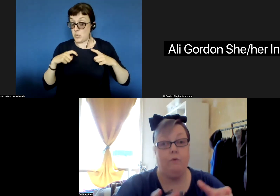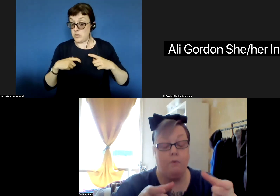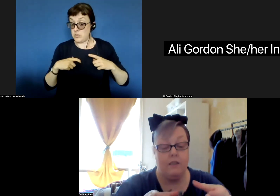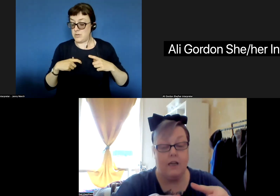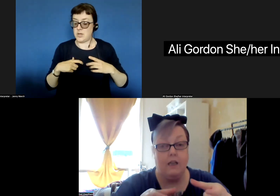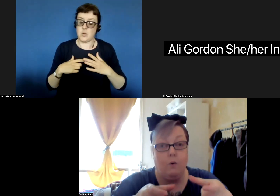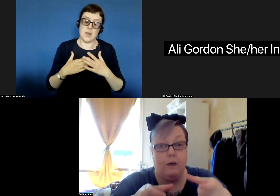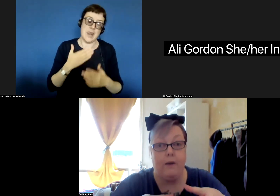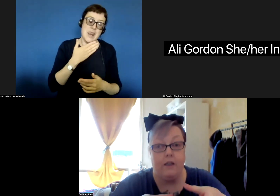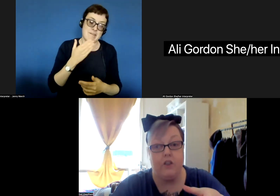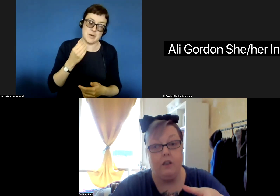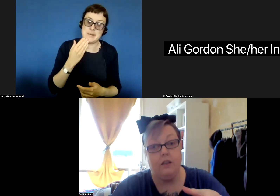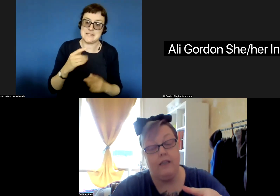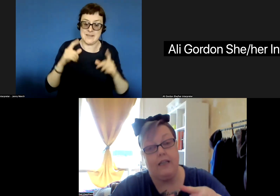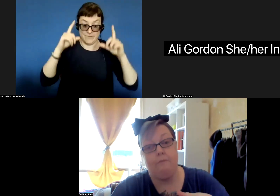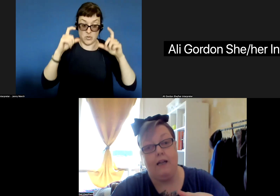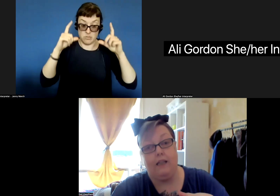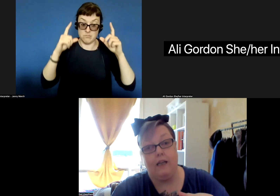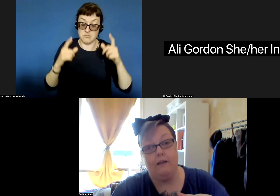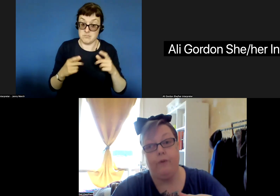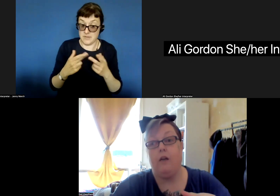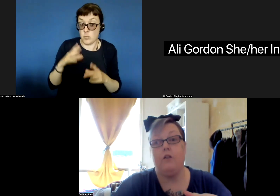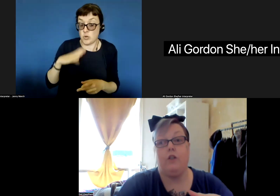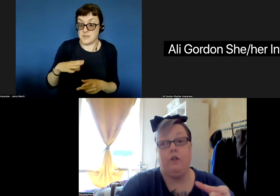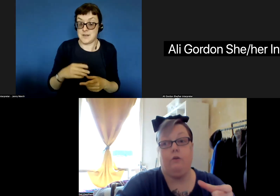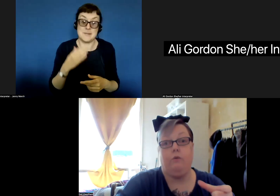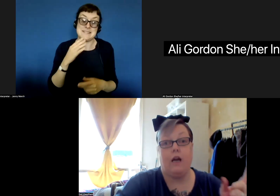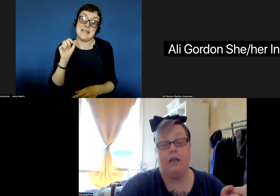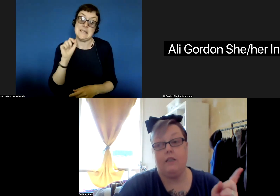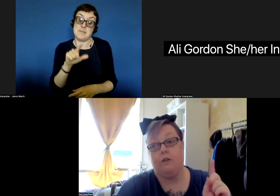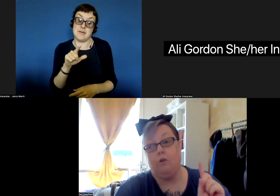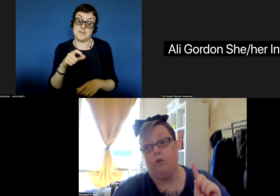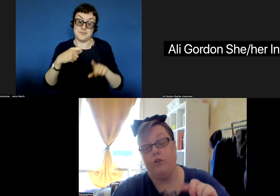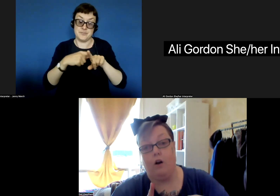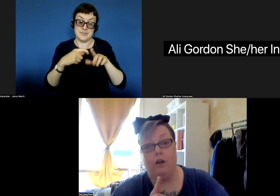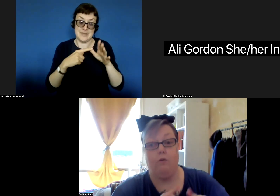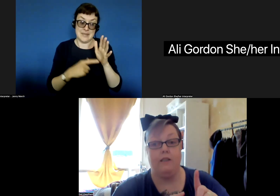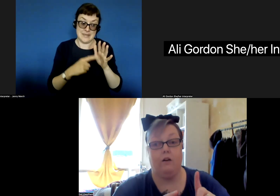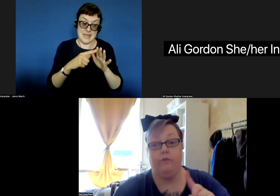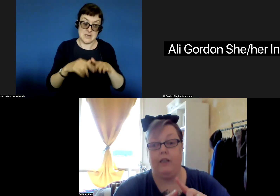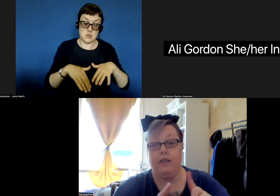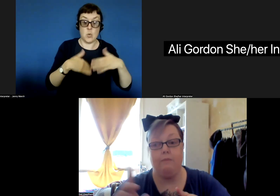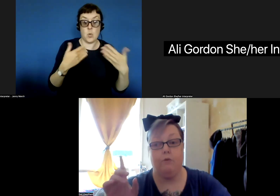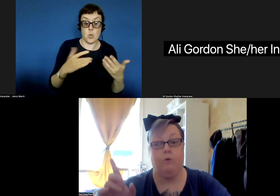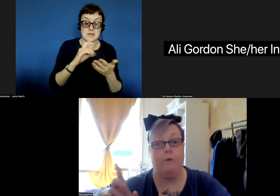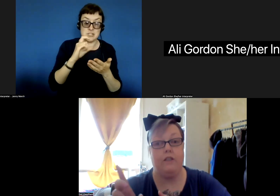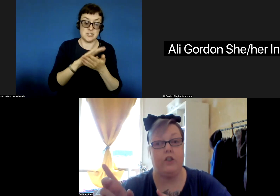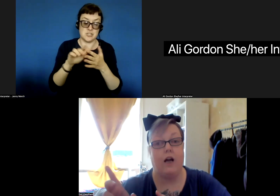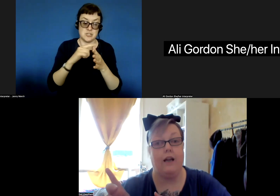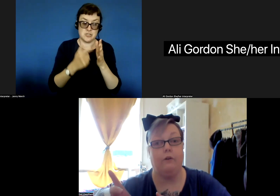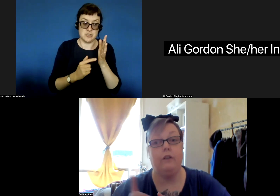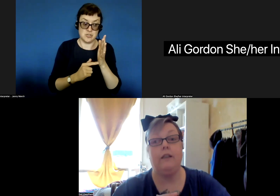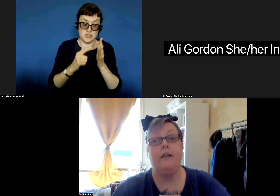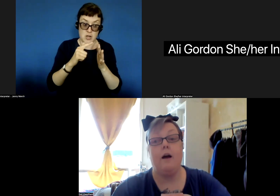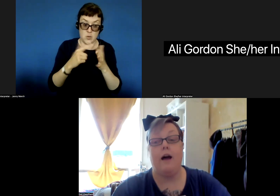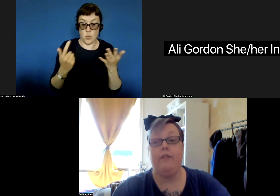if you wouldn't mind taking a quick picture and emailing it to Kate or Charlie or myself. The email will go into chat